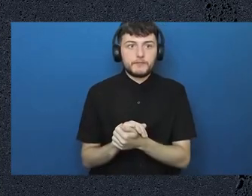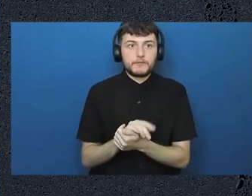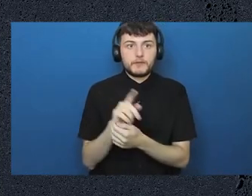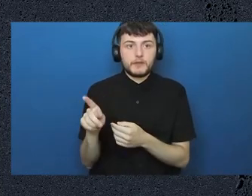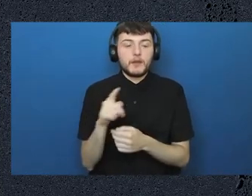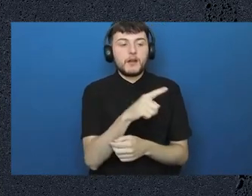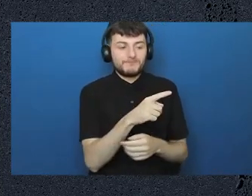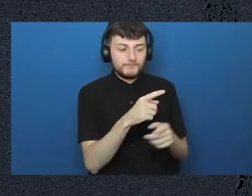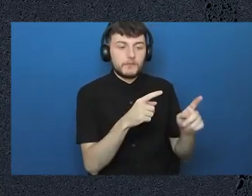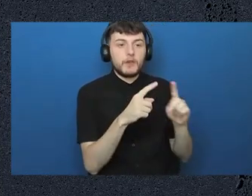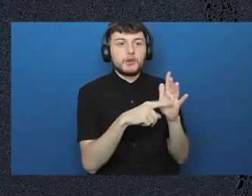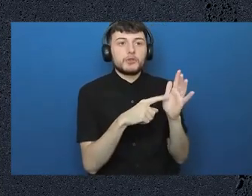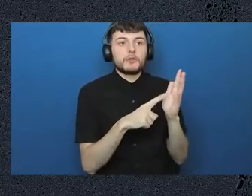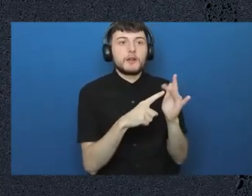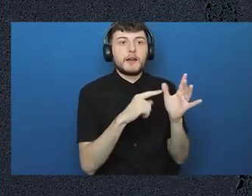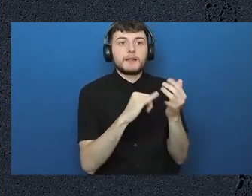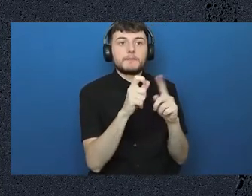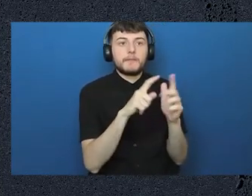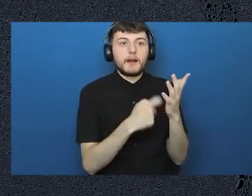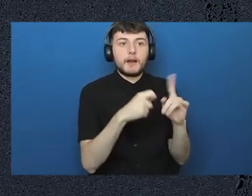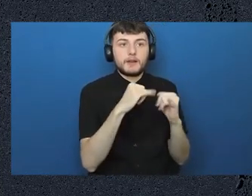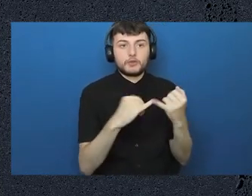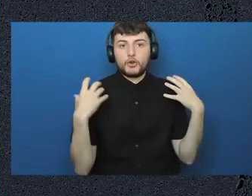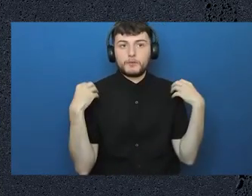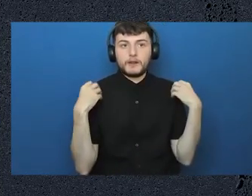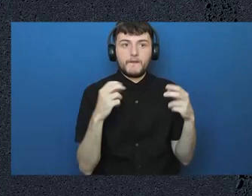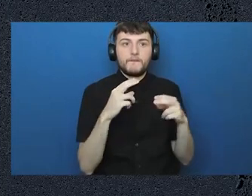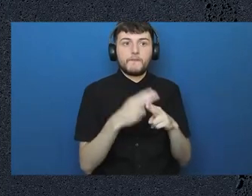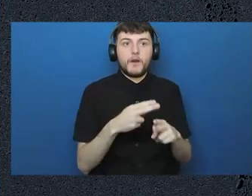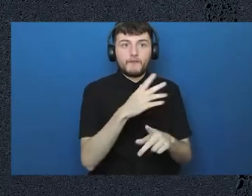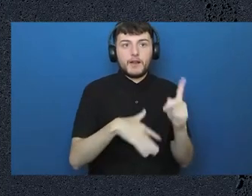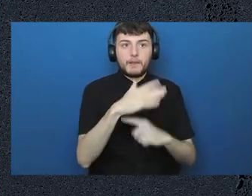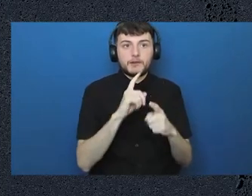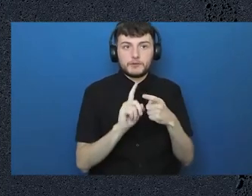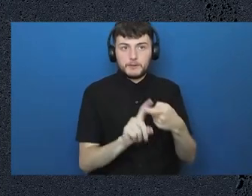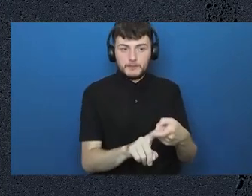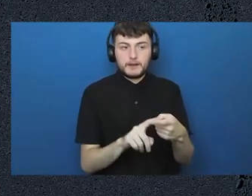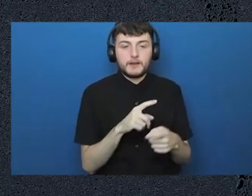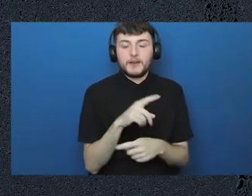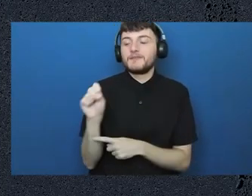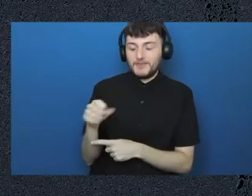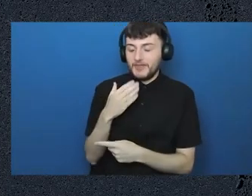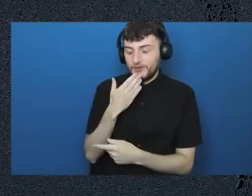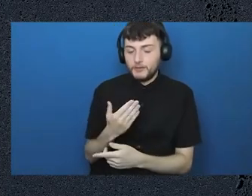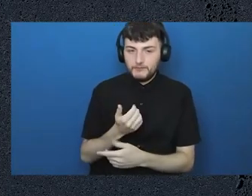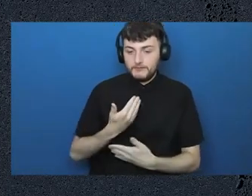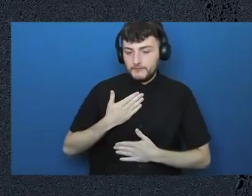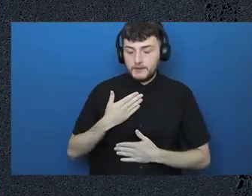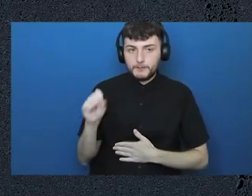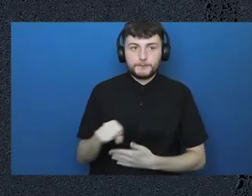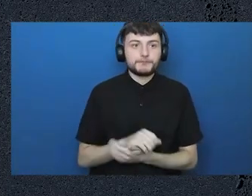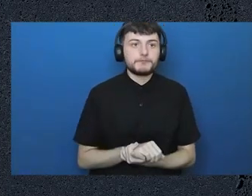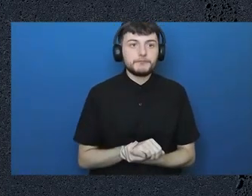Environmental Sustainability in Victoria. Yep. I am. Thank you, Natasha. What I wanted to ask was, and thinking